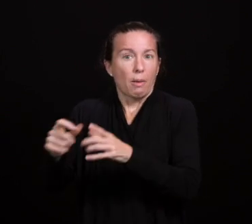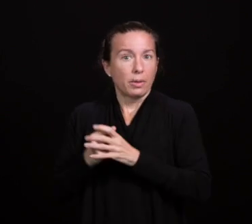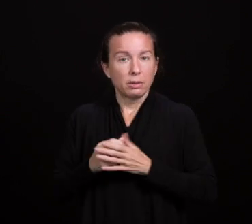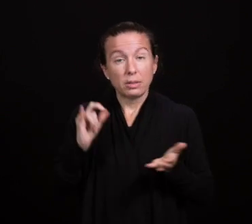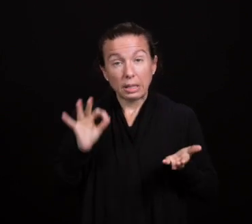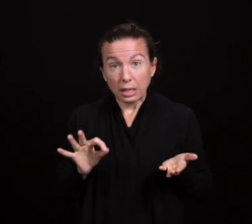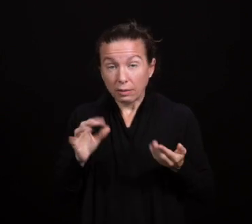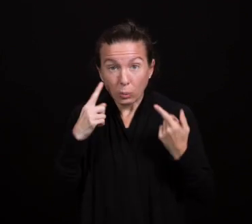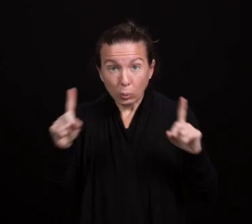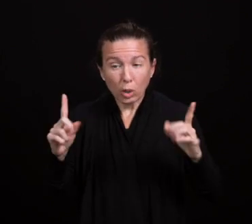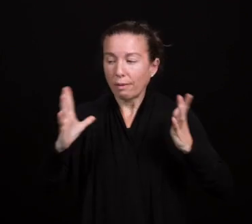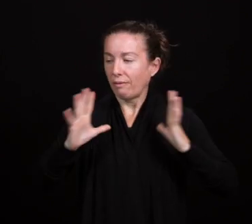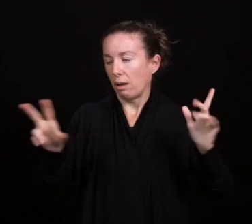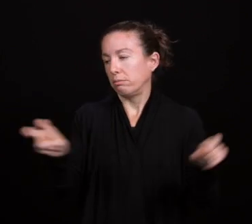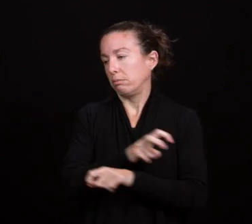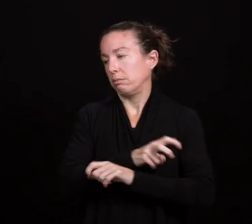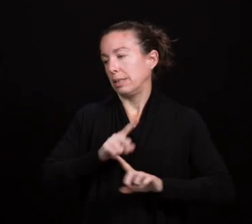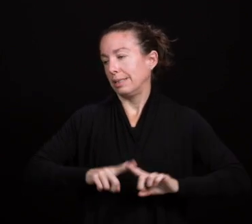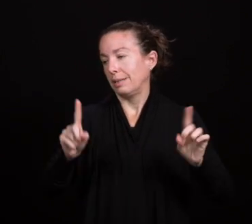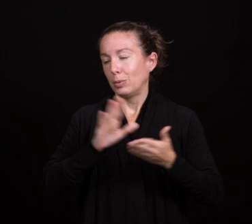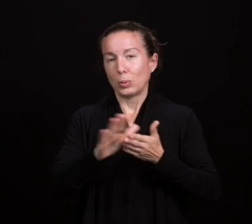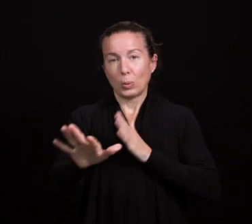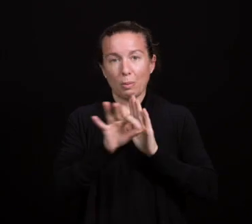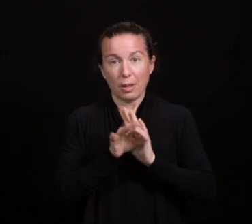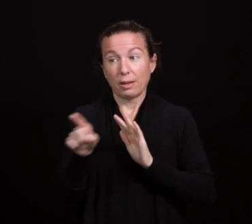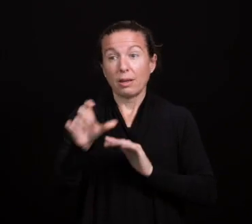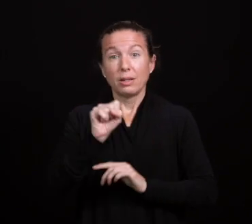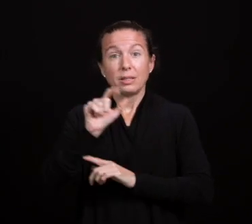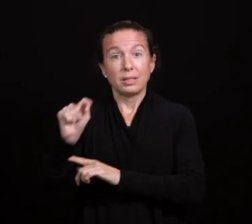They work with me. They'll do whatever I want.